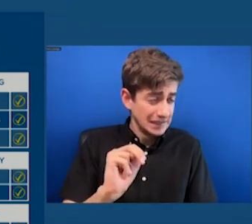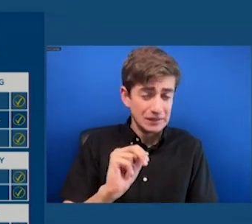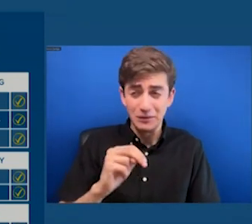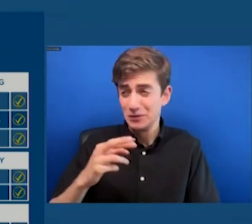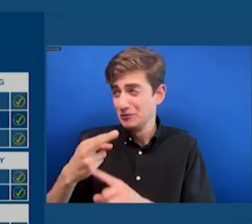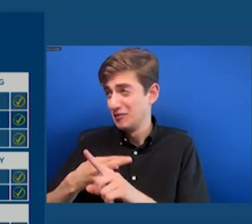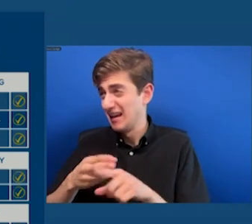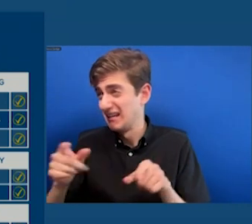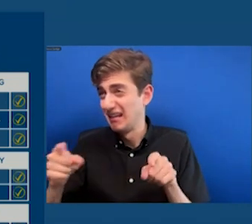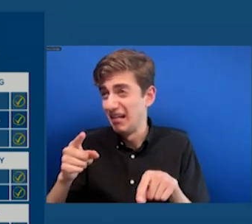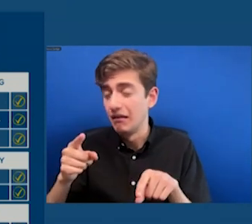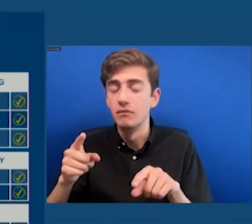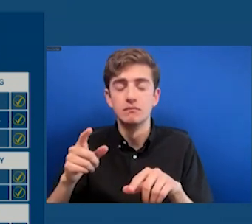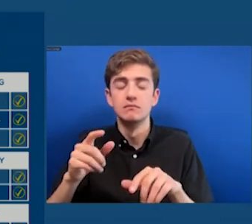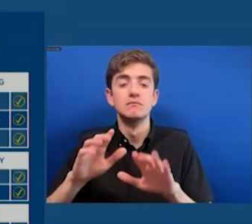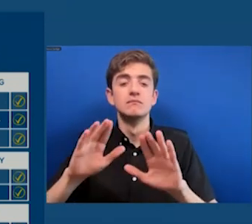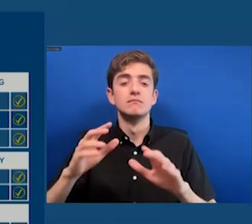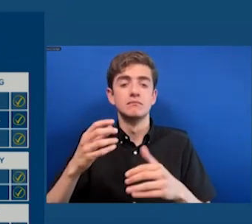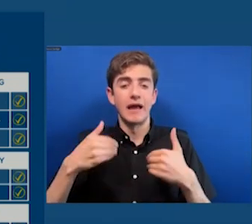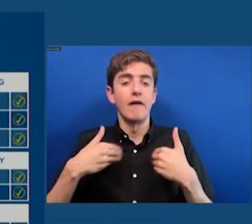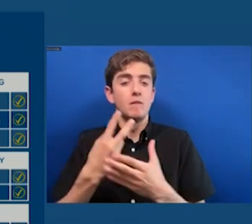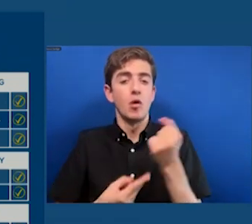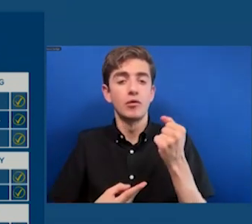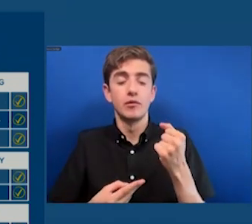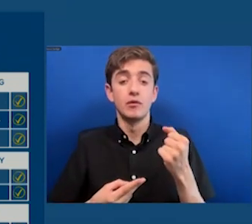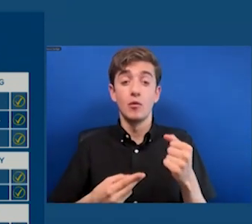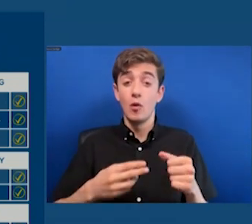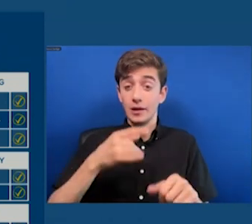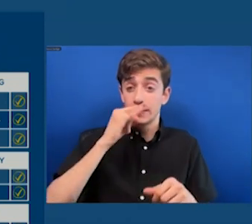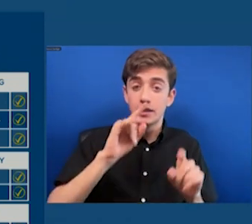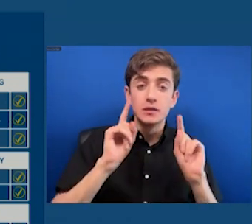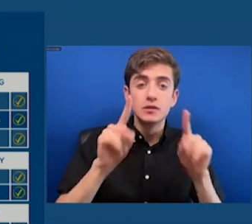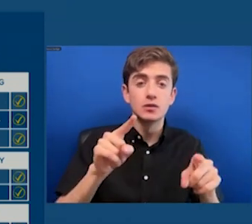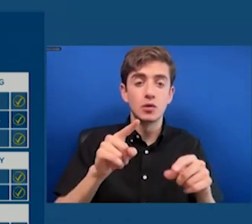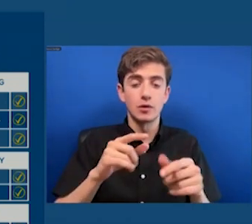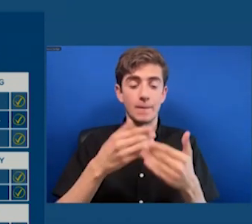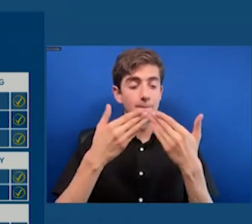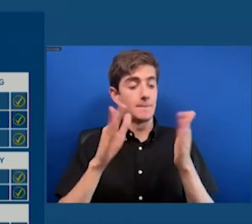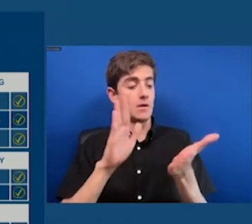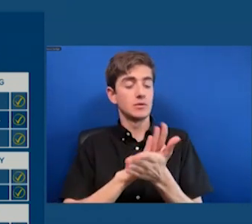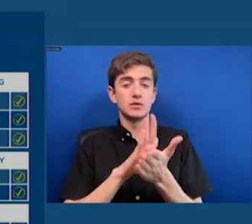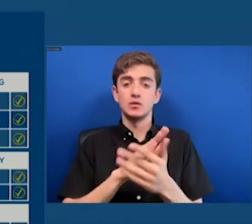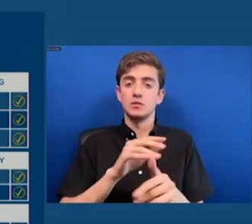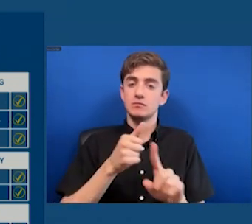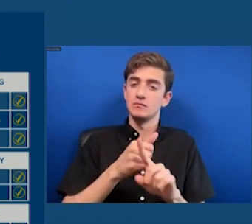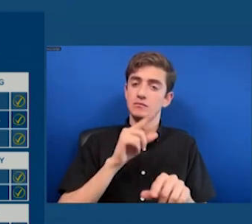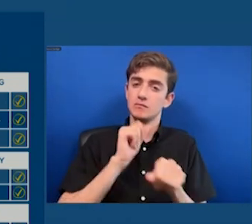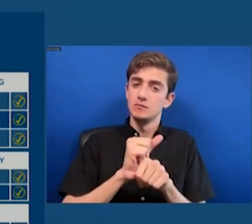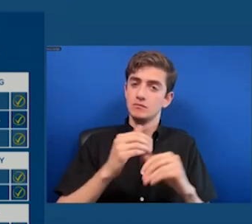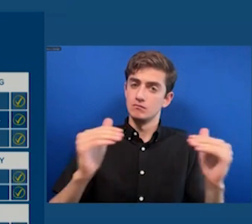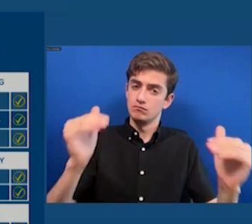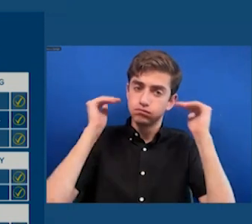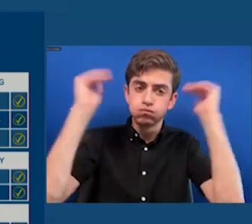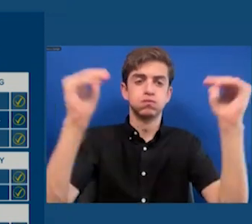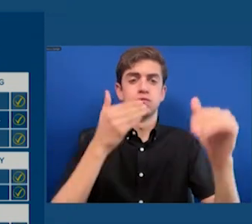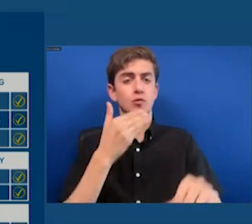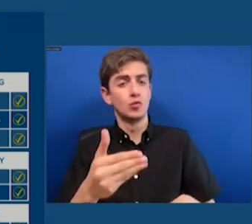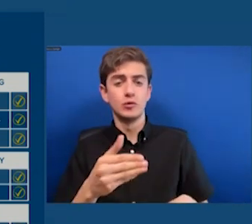child can attend quality public schools where they're taught to read and put on a pathway to